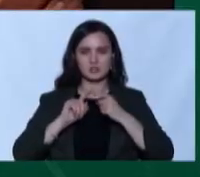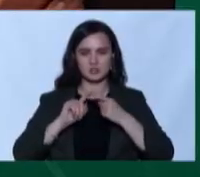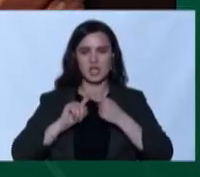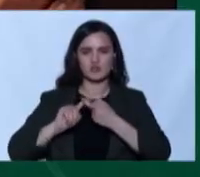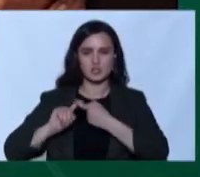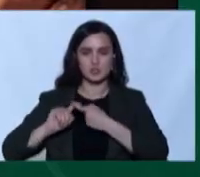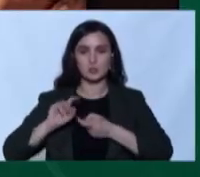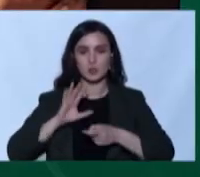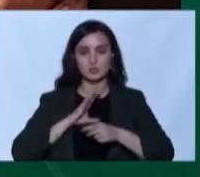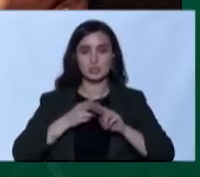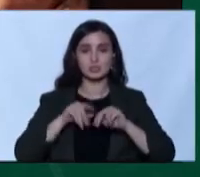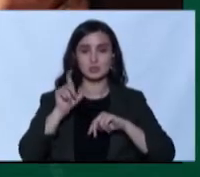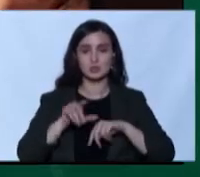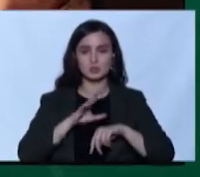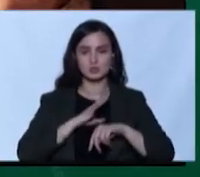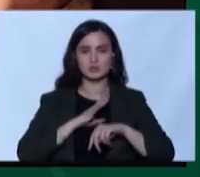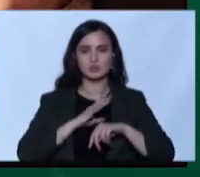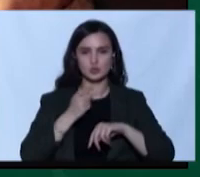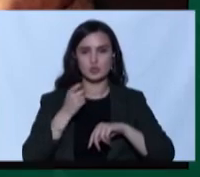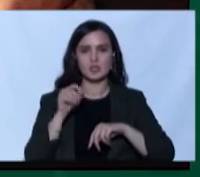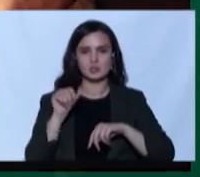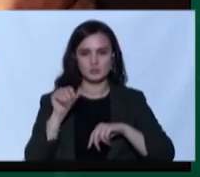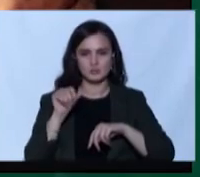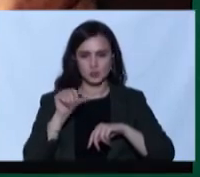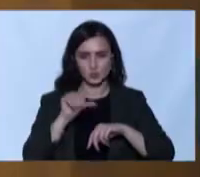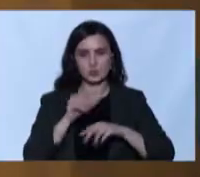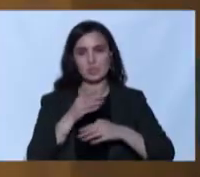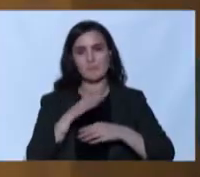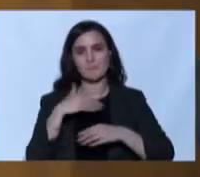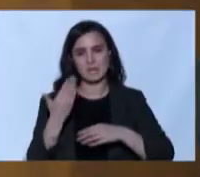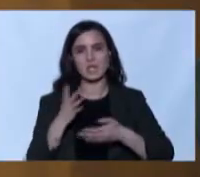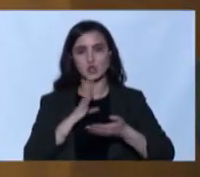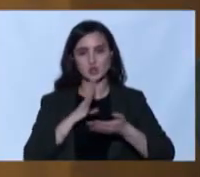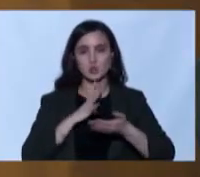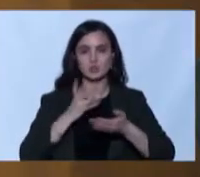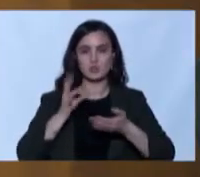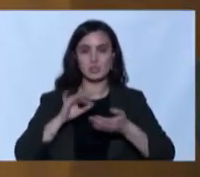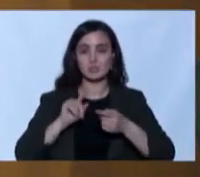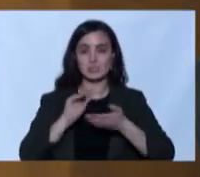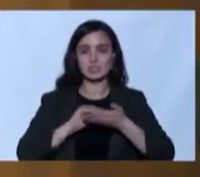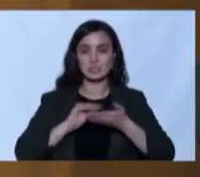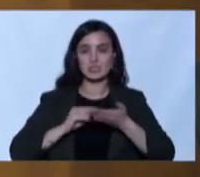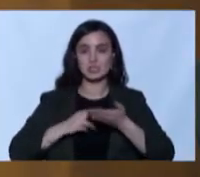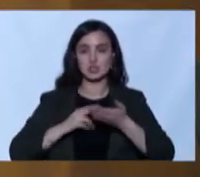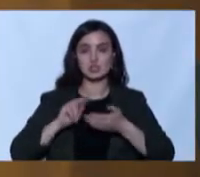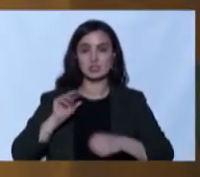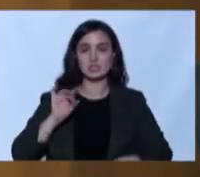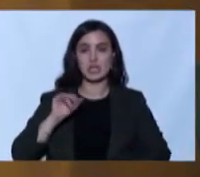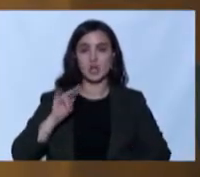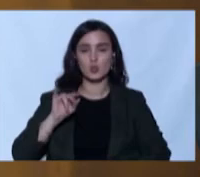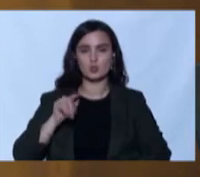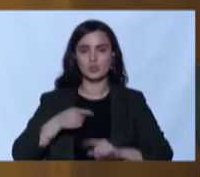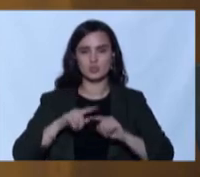out that he also has this evil side to him, which, as we know from reading the book, Dracula, there